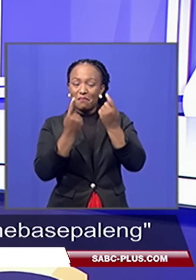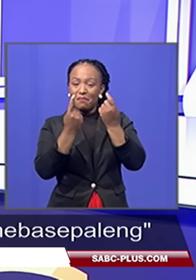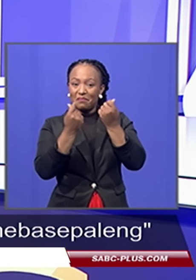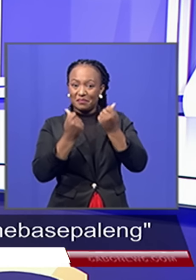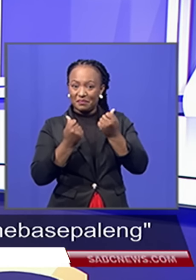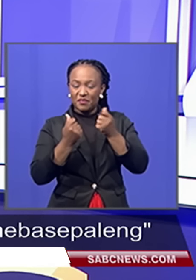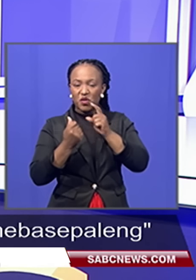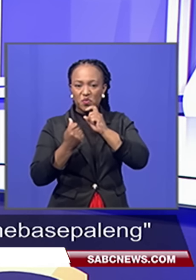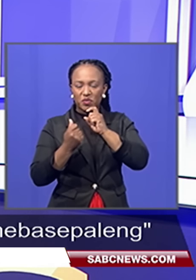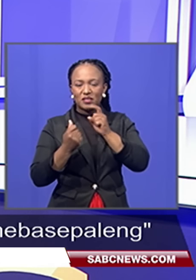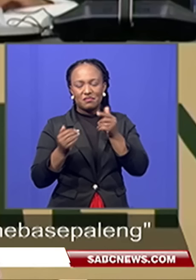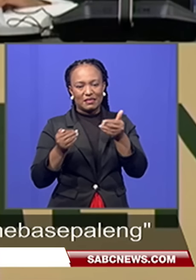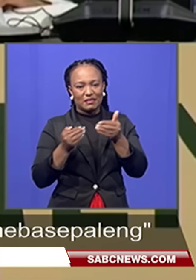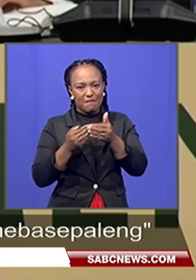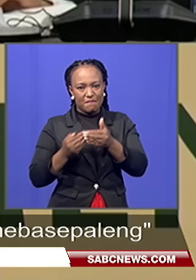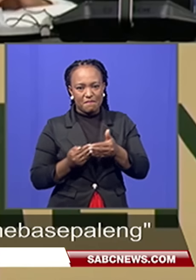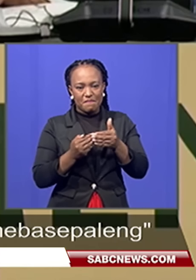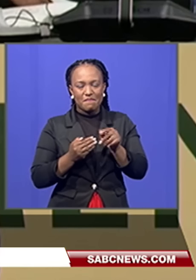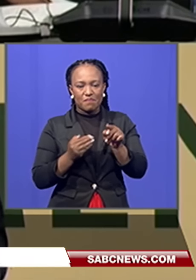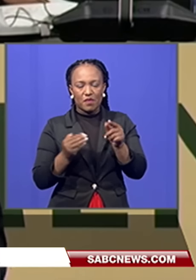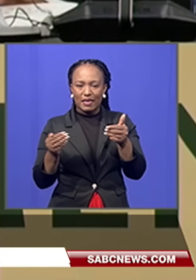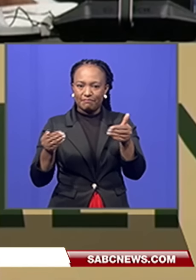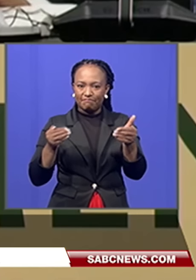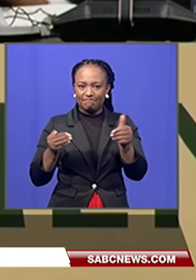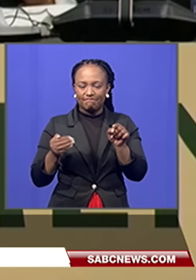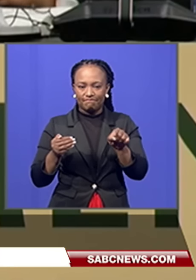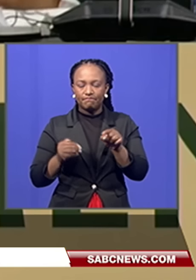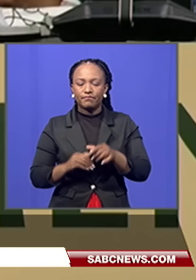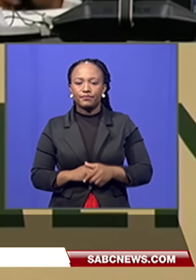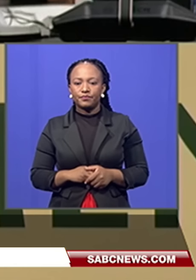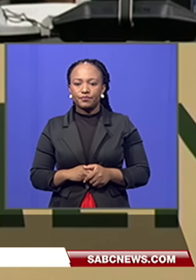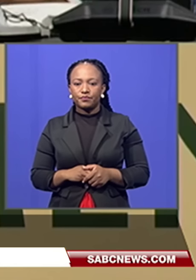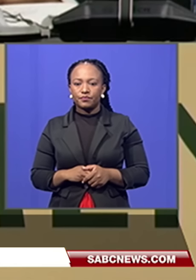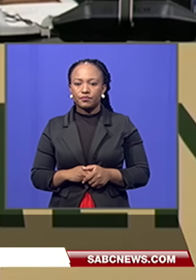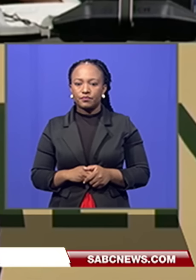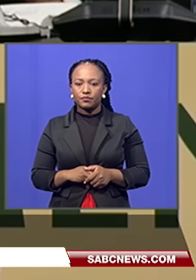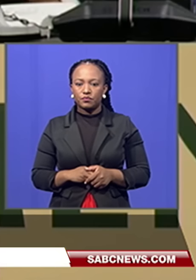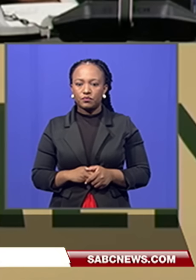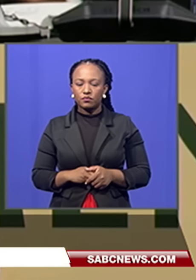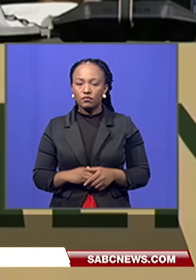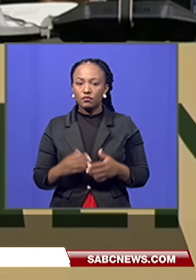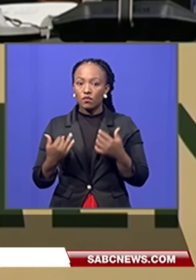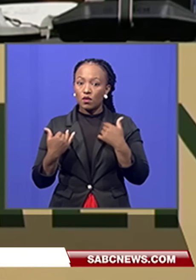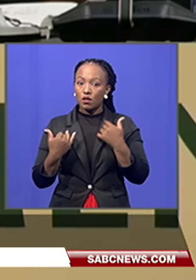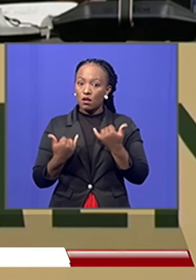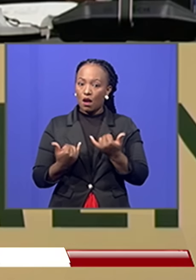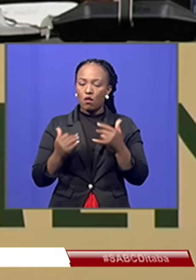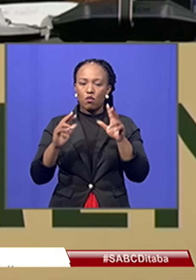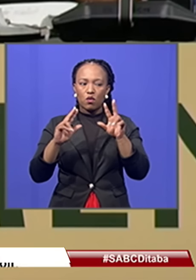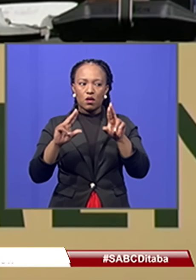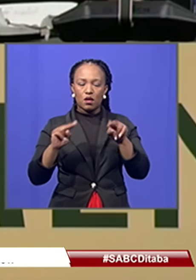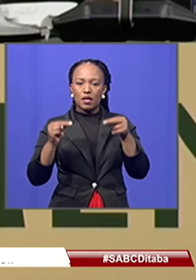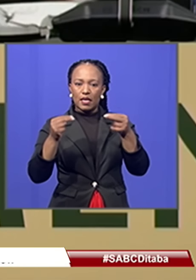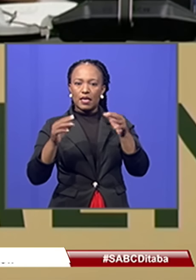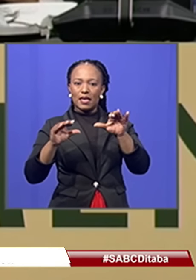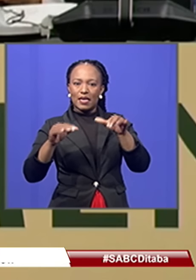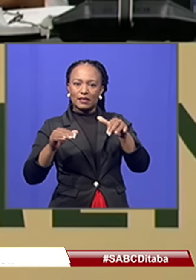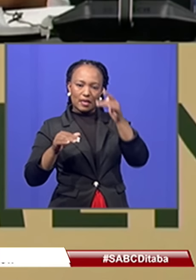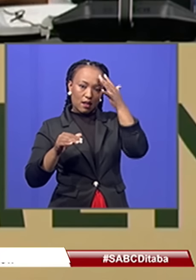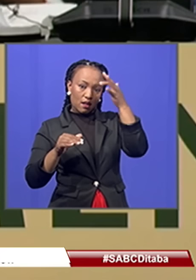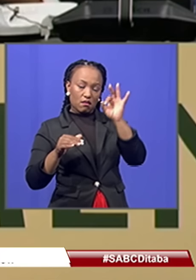mašeleng. One of the things that we are doing now as national government